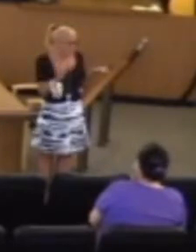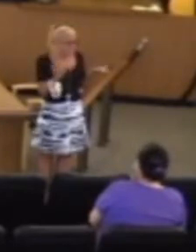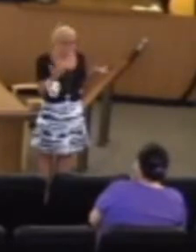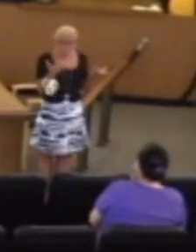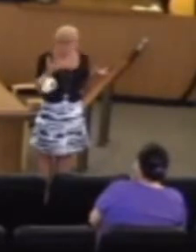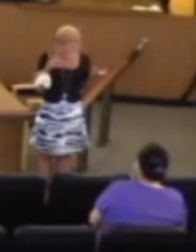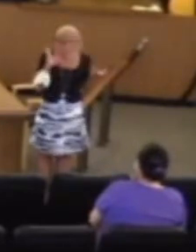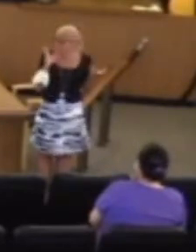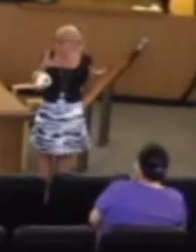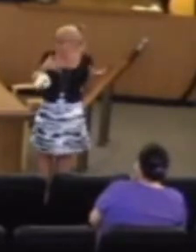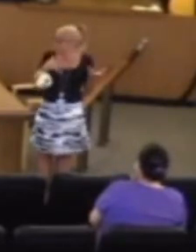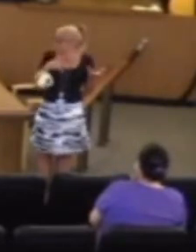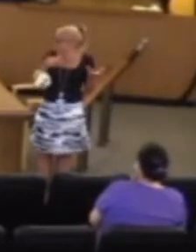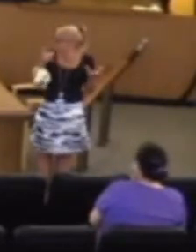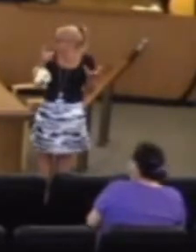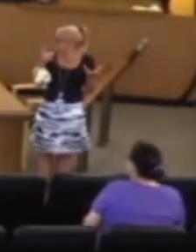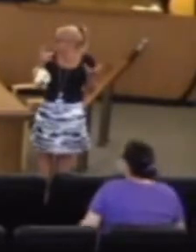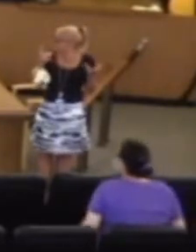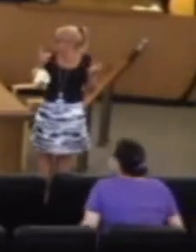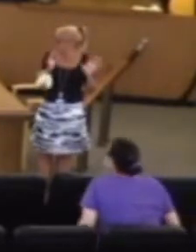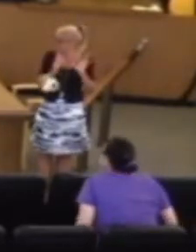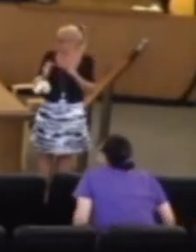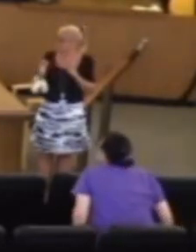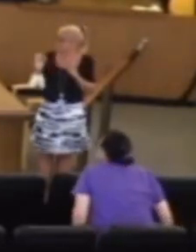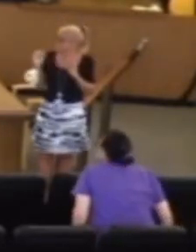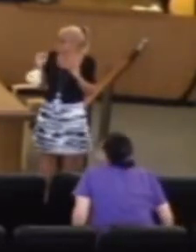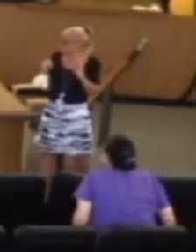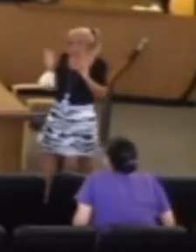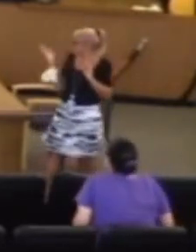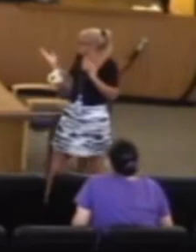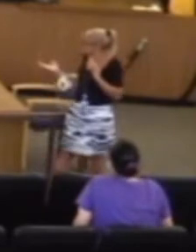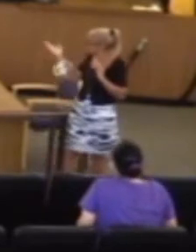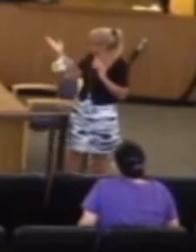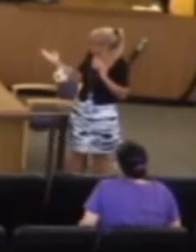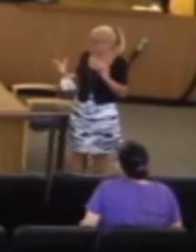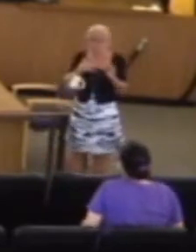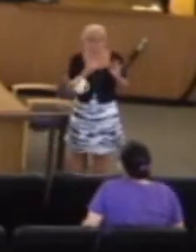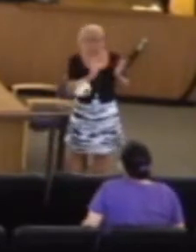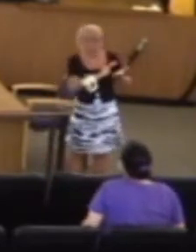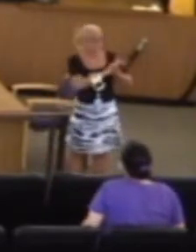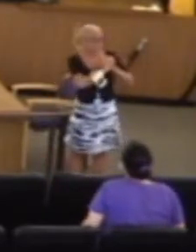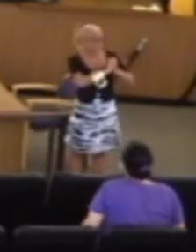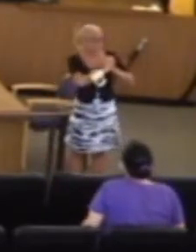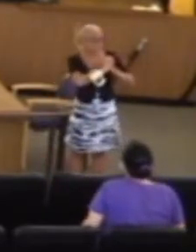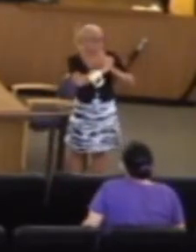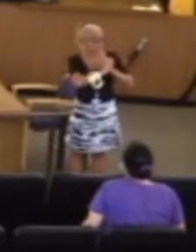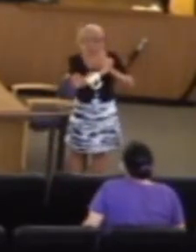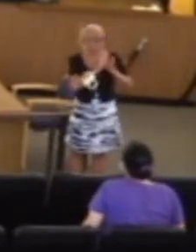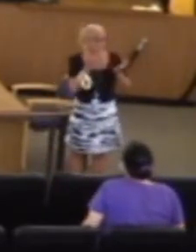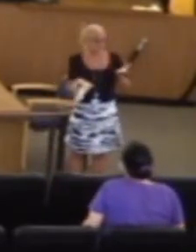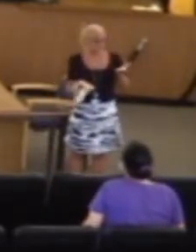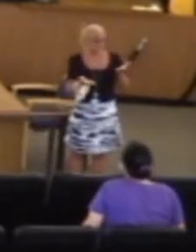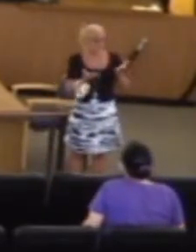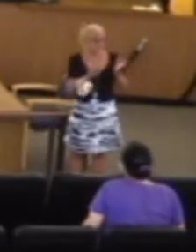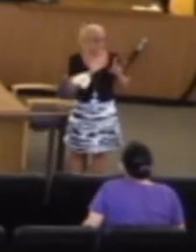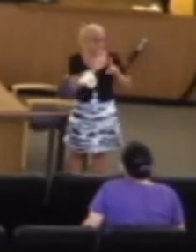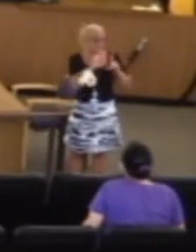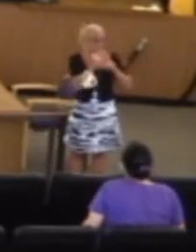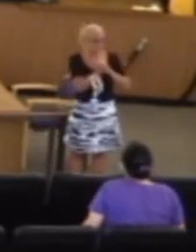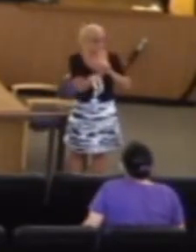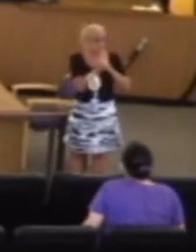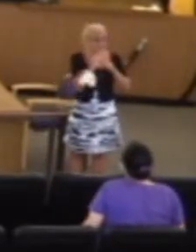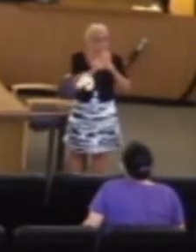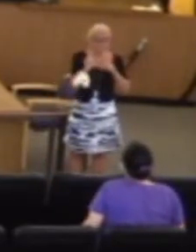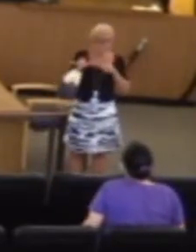Yes, Mr. Supervisor, if I might. First of all, I want to congratulate you on this initiative that was spearheaded by